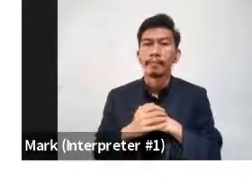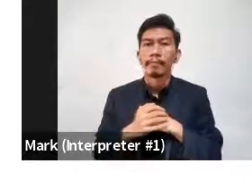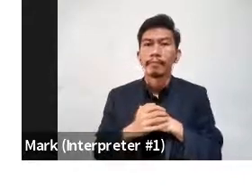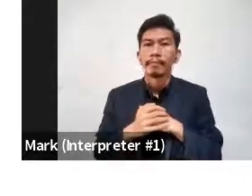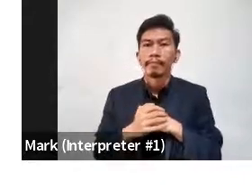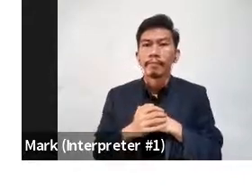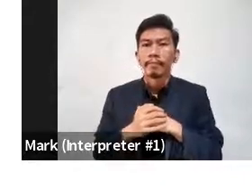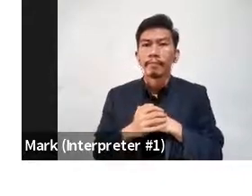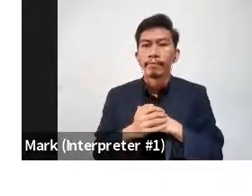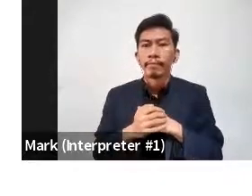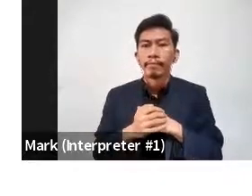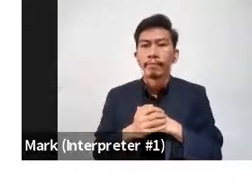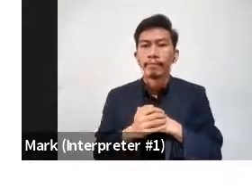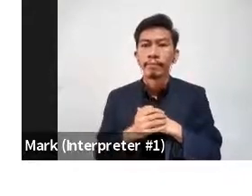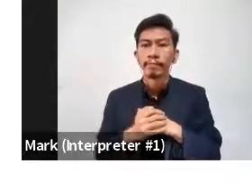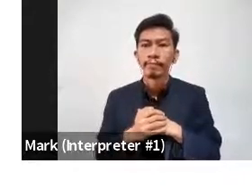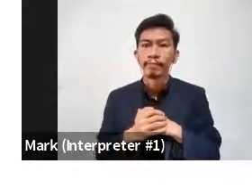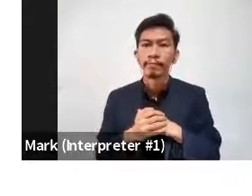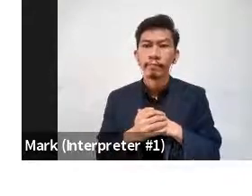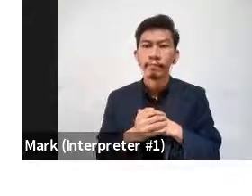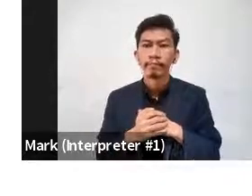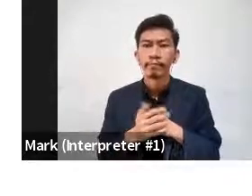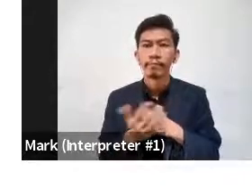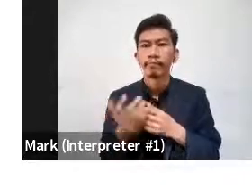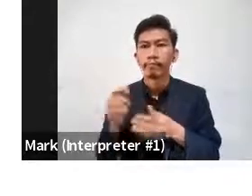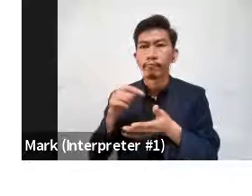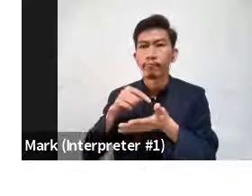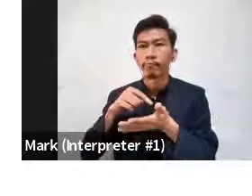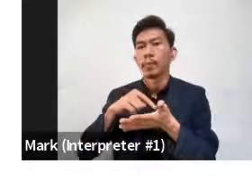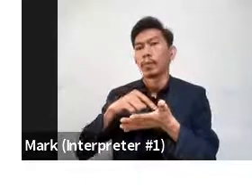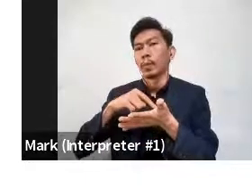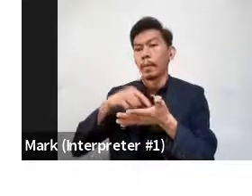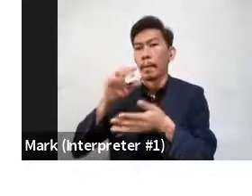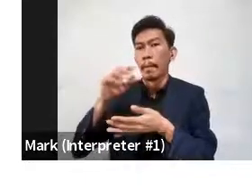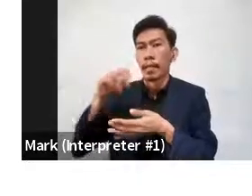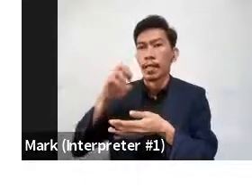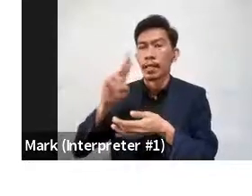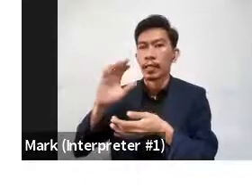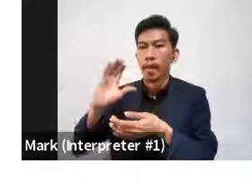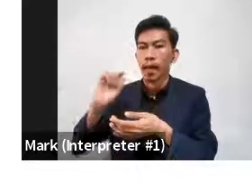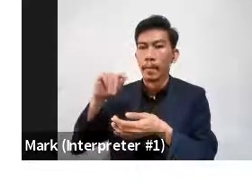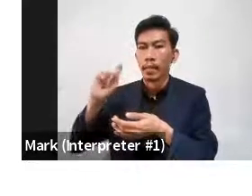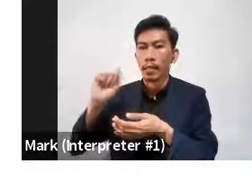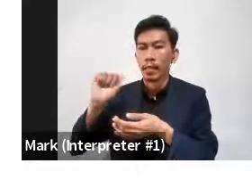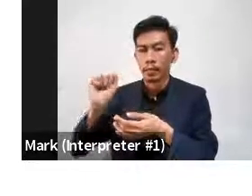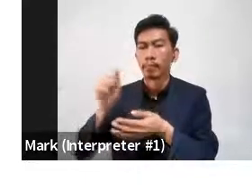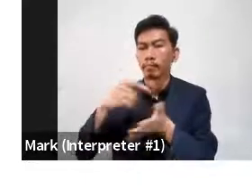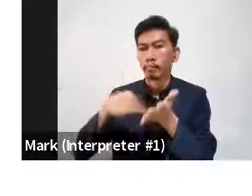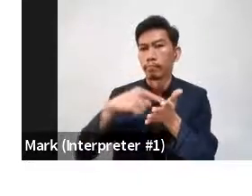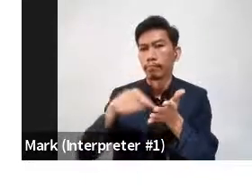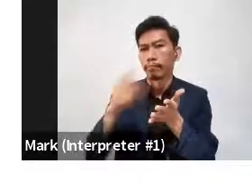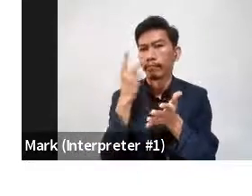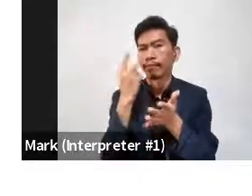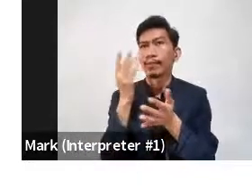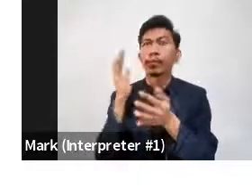So in terms of per capita spending, you would see that despite in the last 10